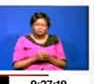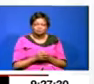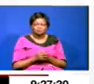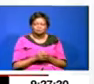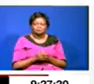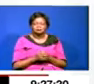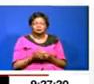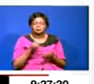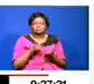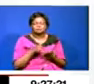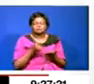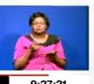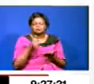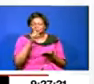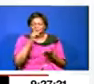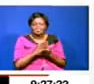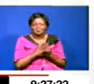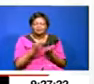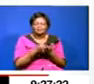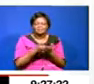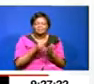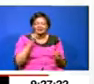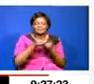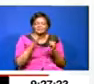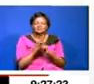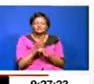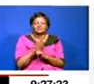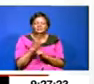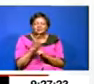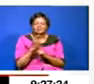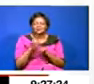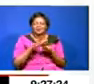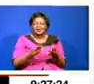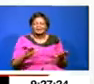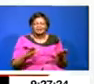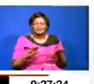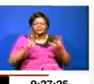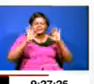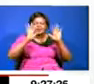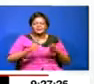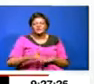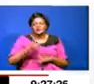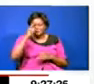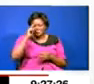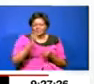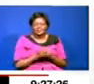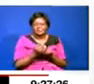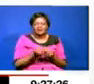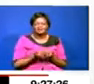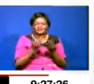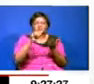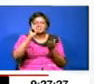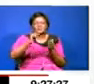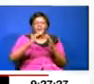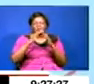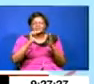increased private sector financing targeting various niche markets is crucial for the delivery of affordable housing